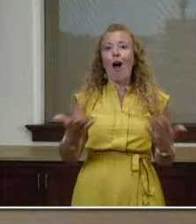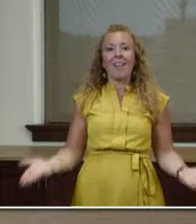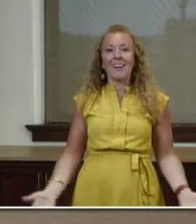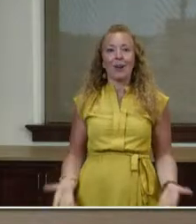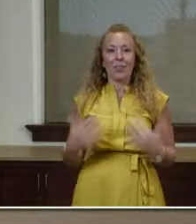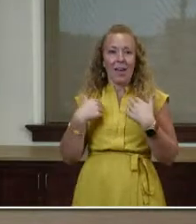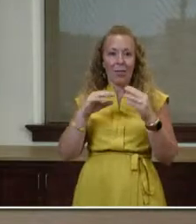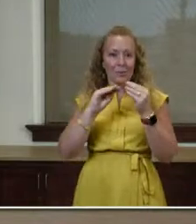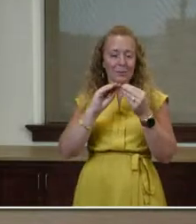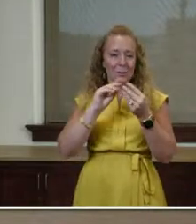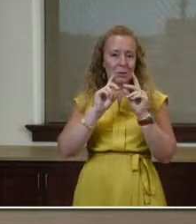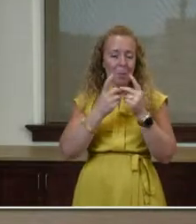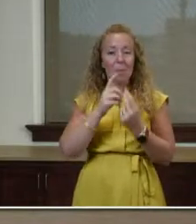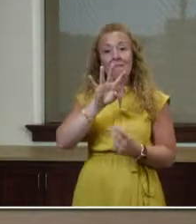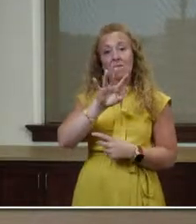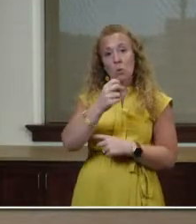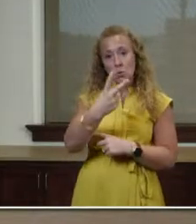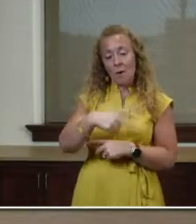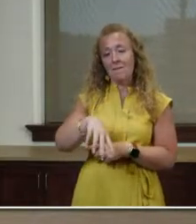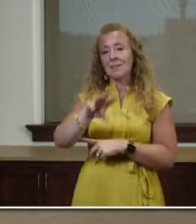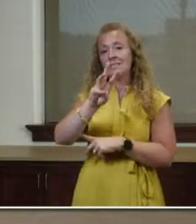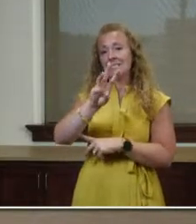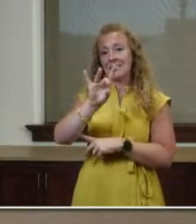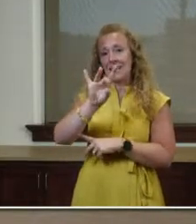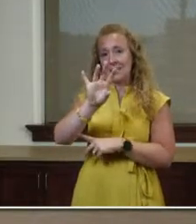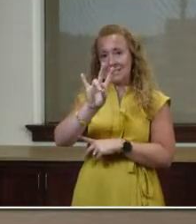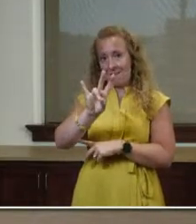which I'll provide to you,